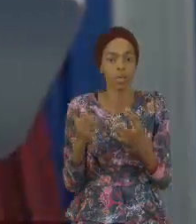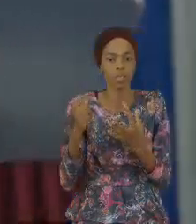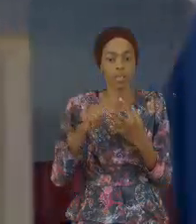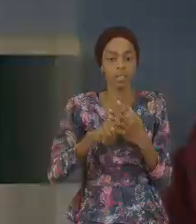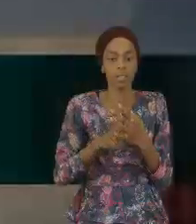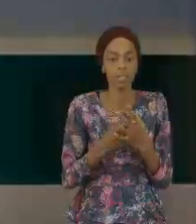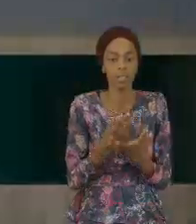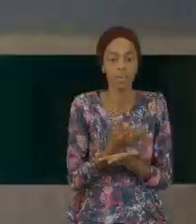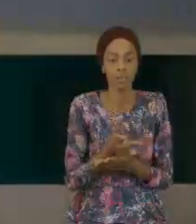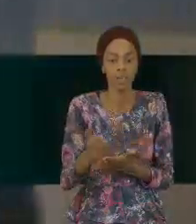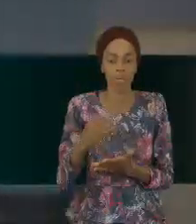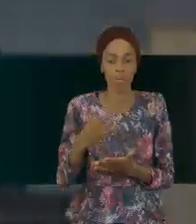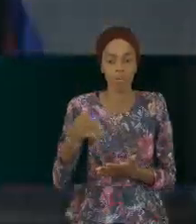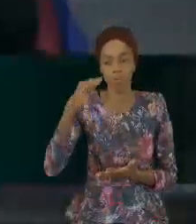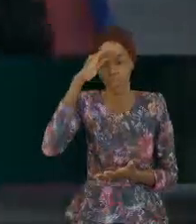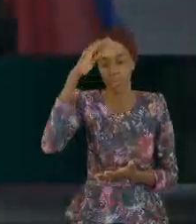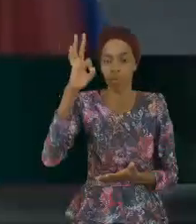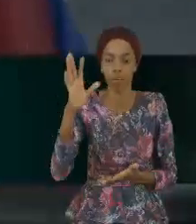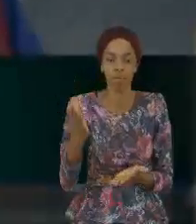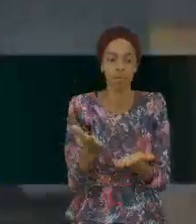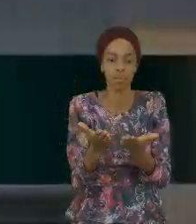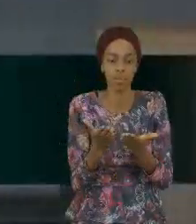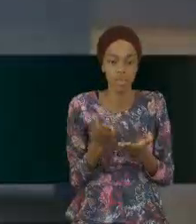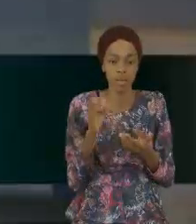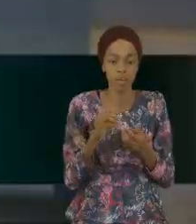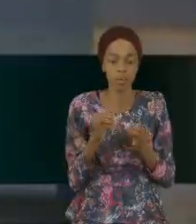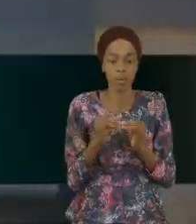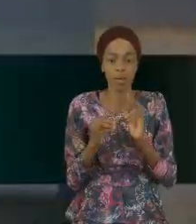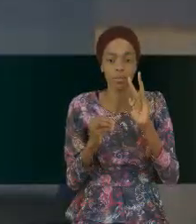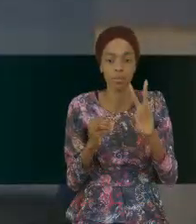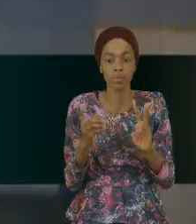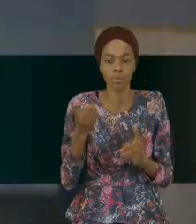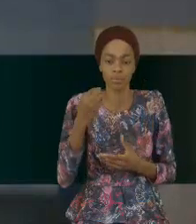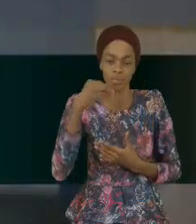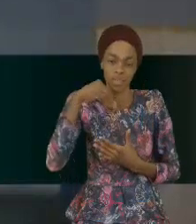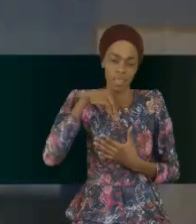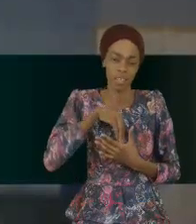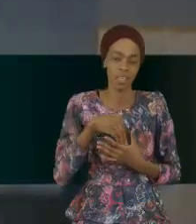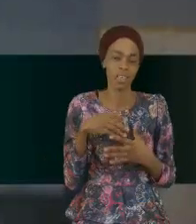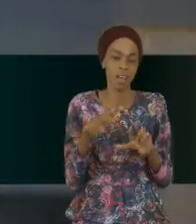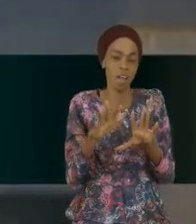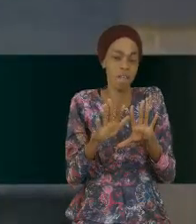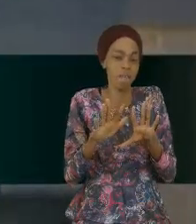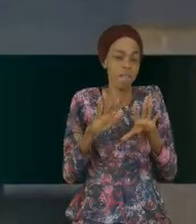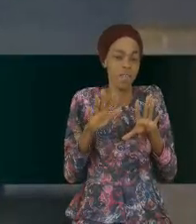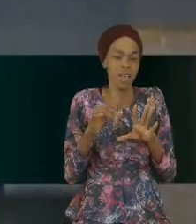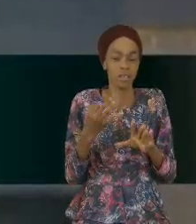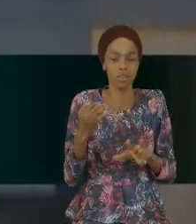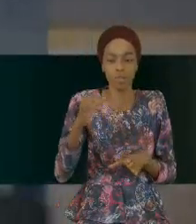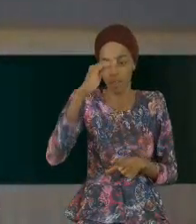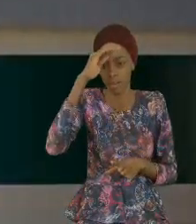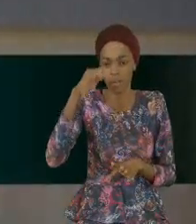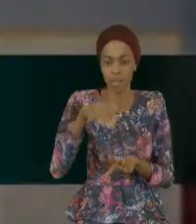a man of desires. Number two, the inner fears of a man at